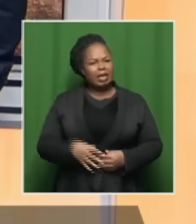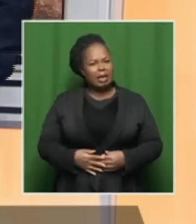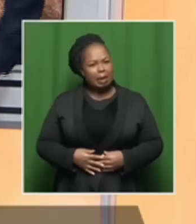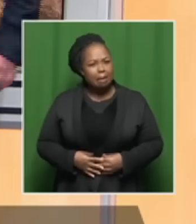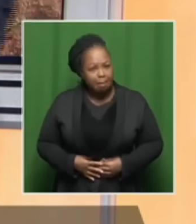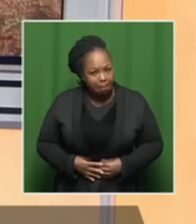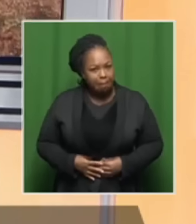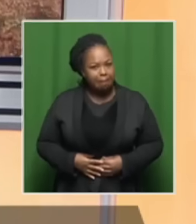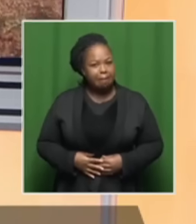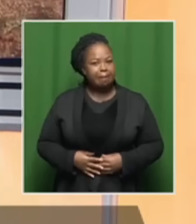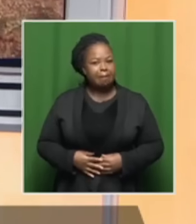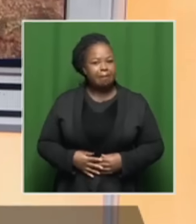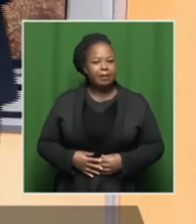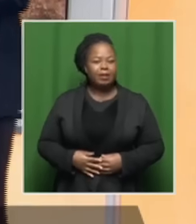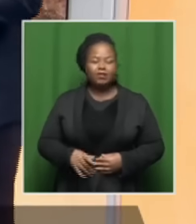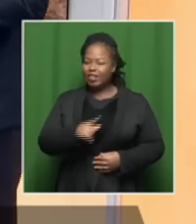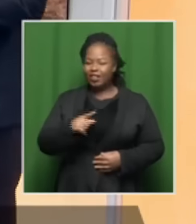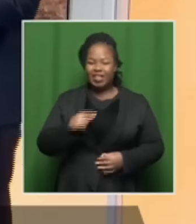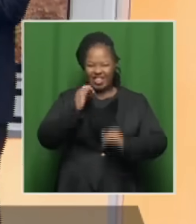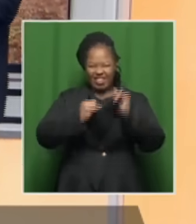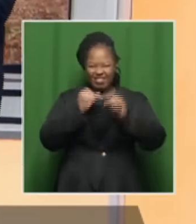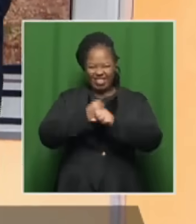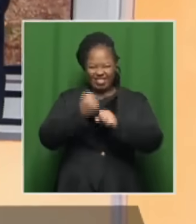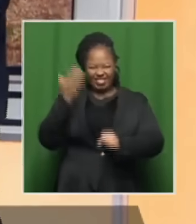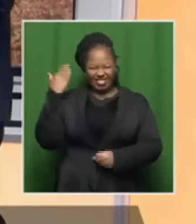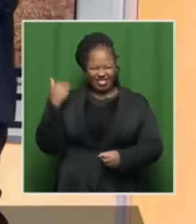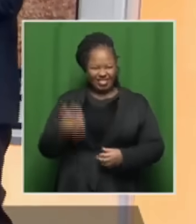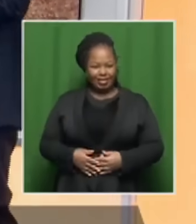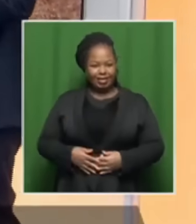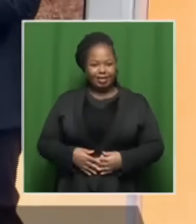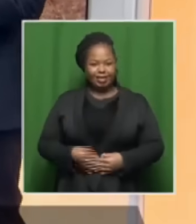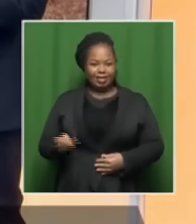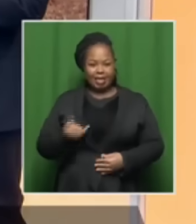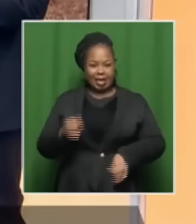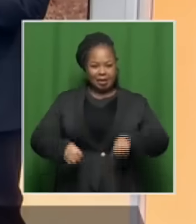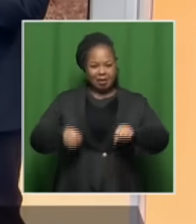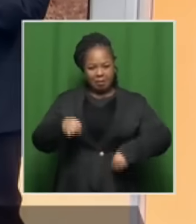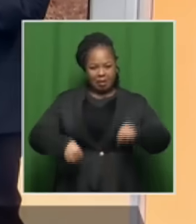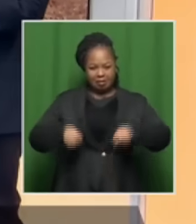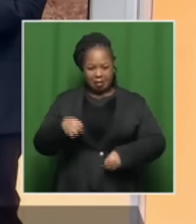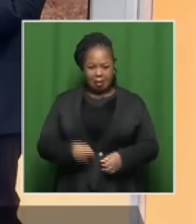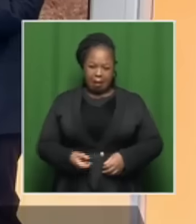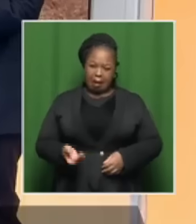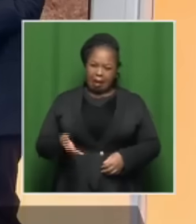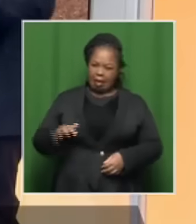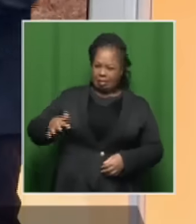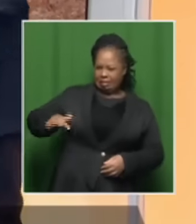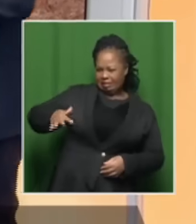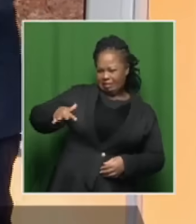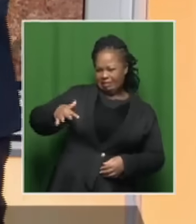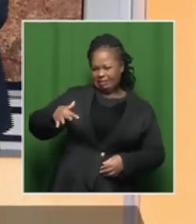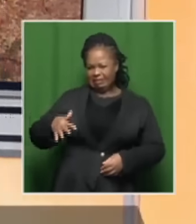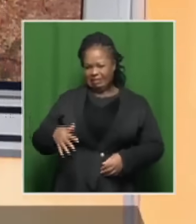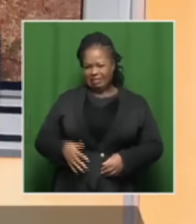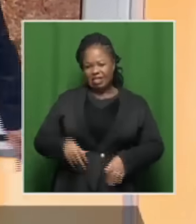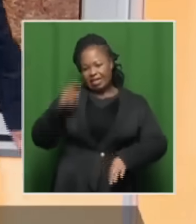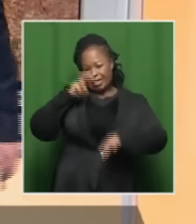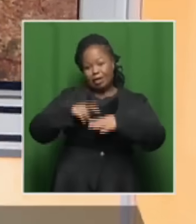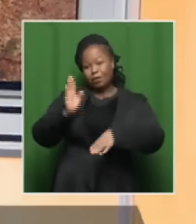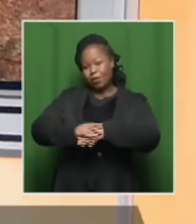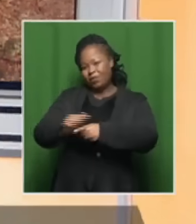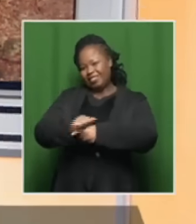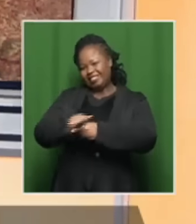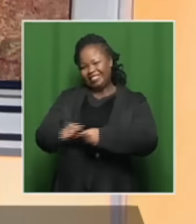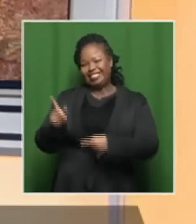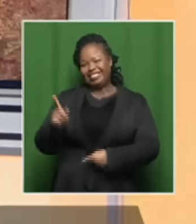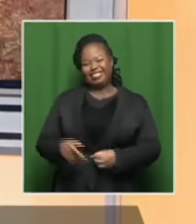think. Really? Yeah. So 11 years ago. 11 years ago, It's like riding a bicycle, right? Not really. I would have liked a little bit more practice, I think. Yeah.